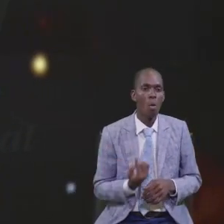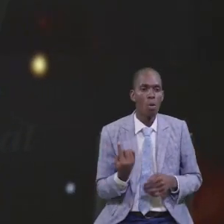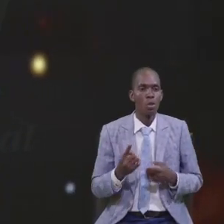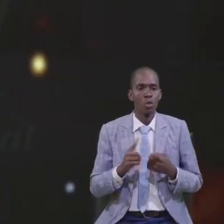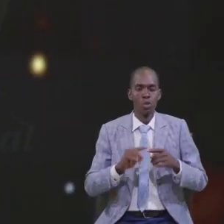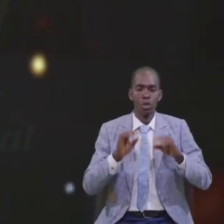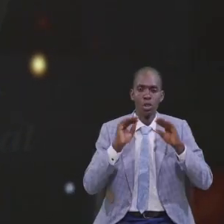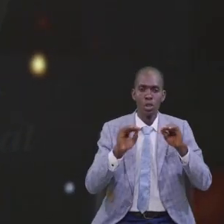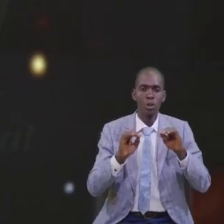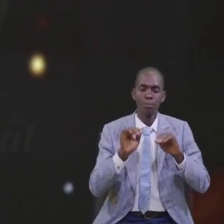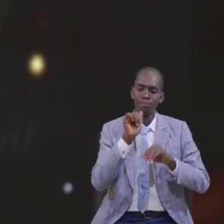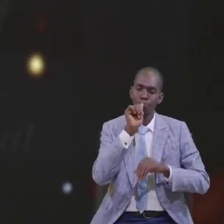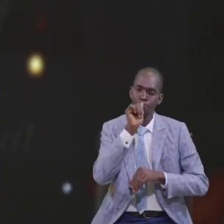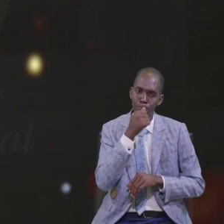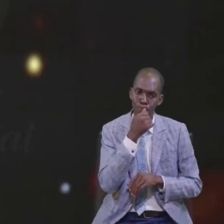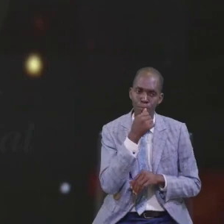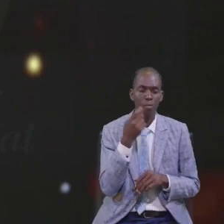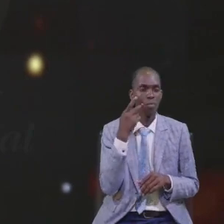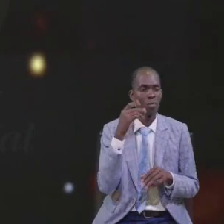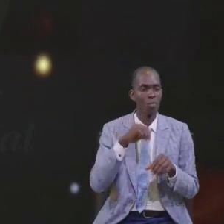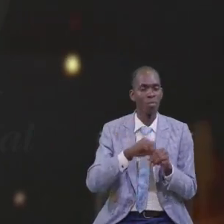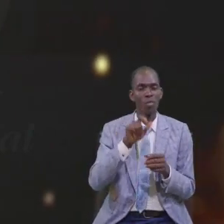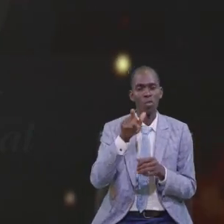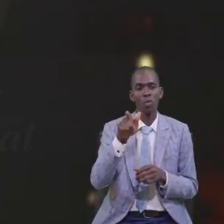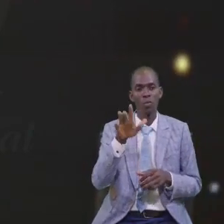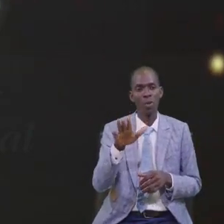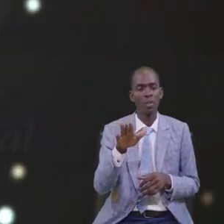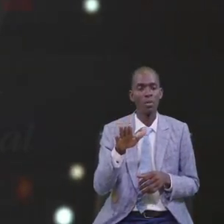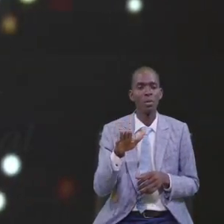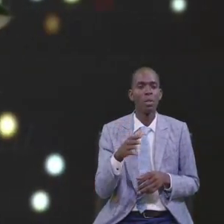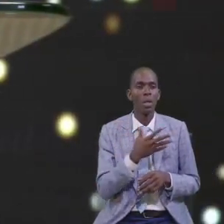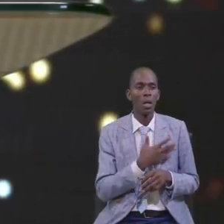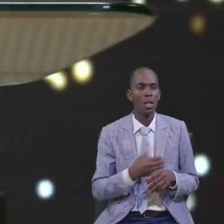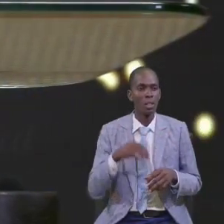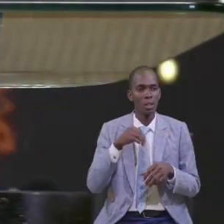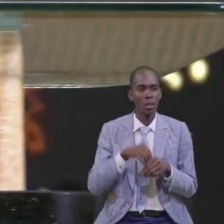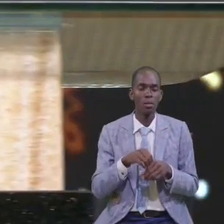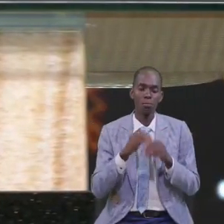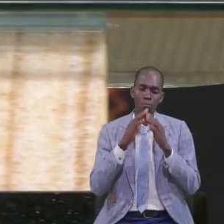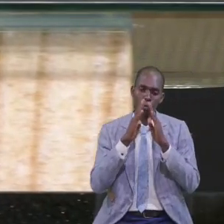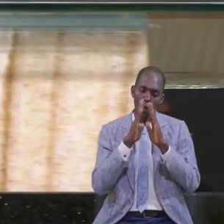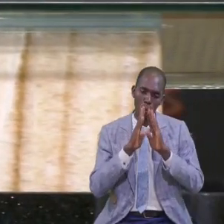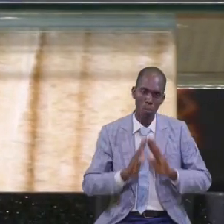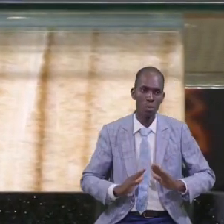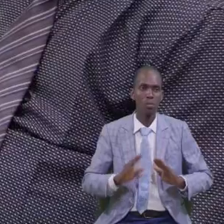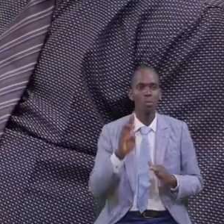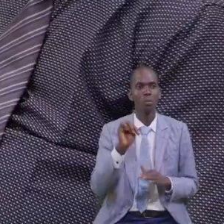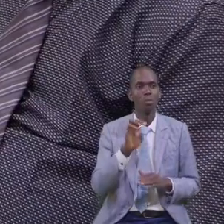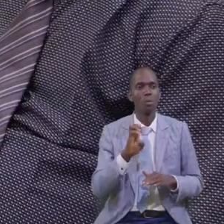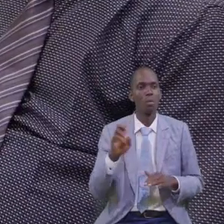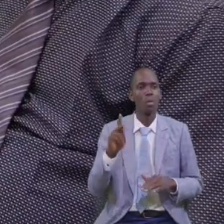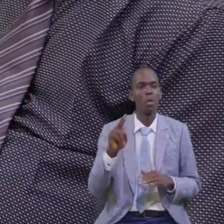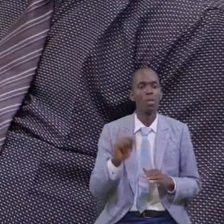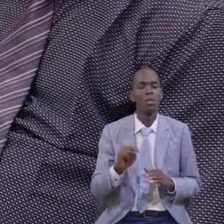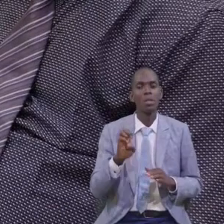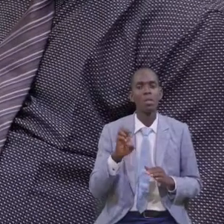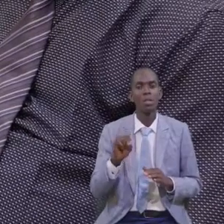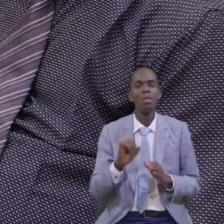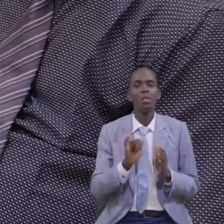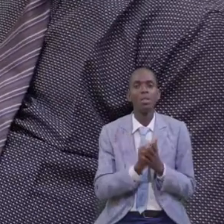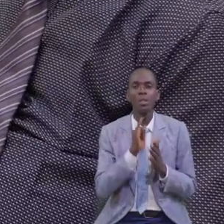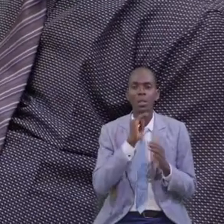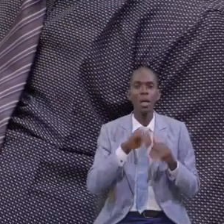verse 25, in meekness, that is how he serves. That is how